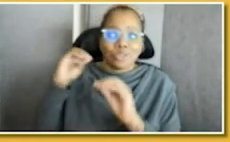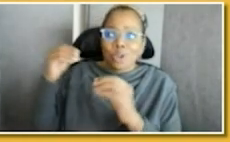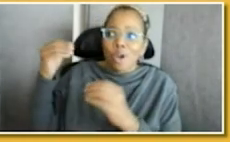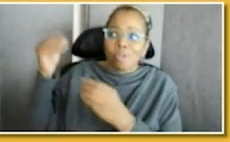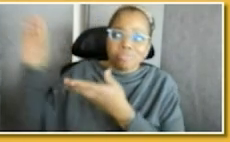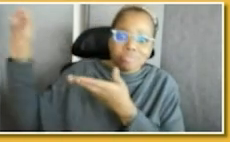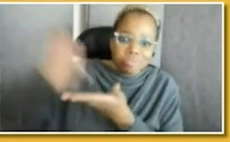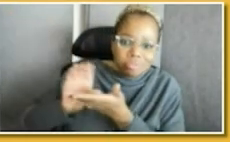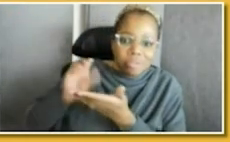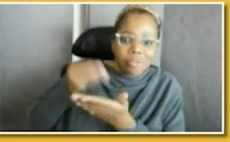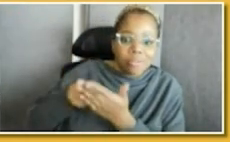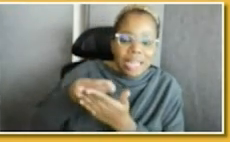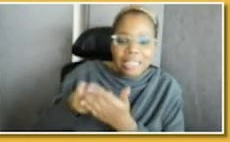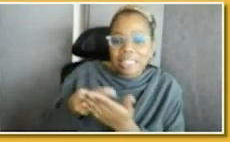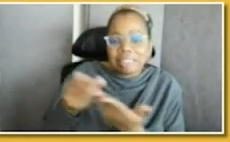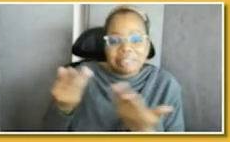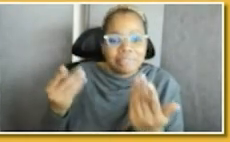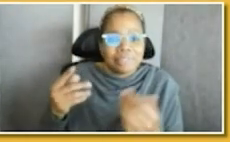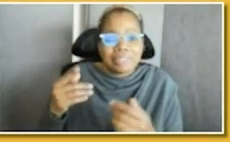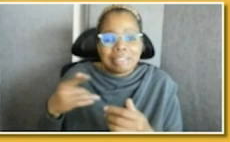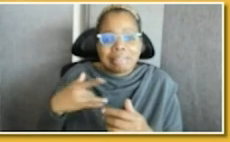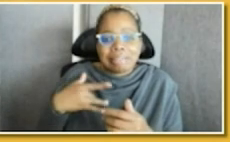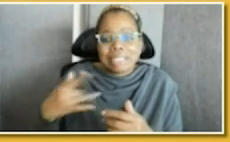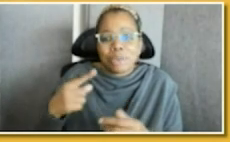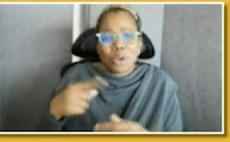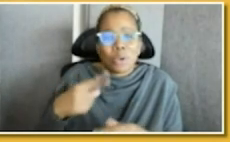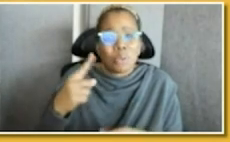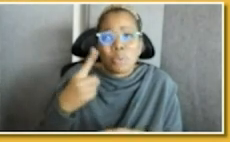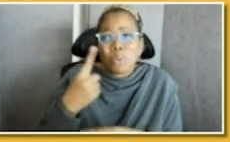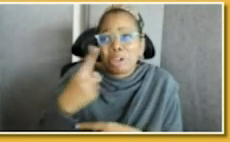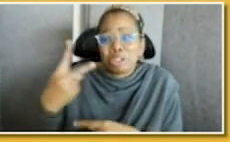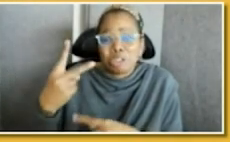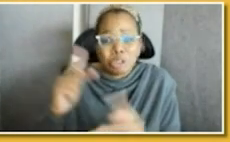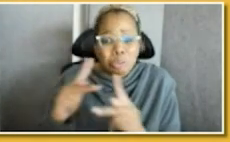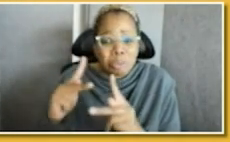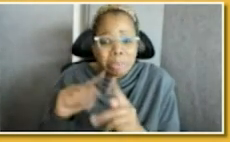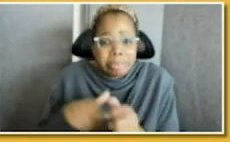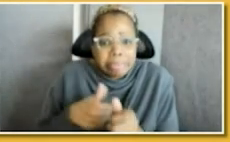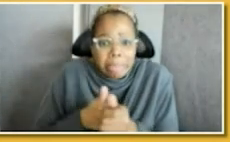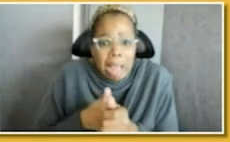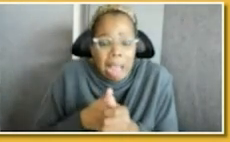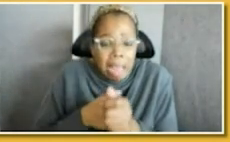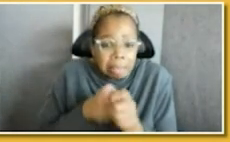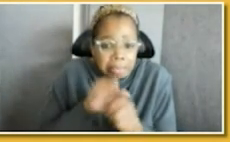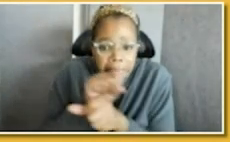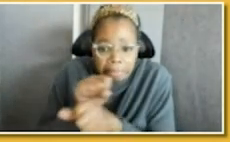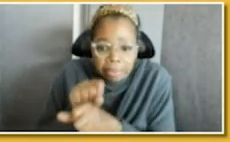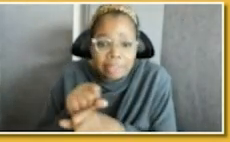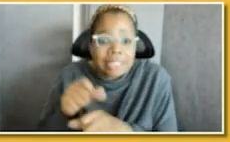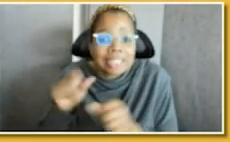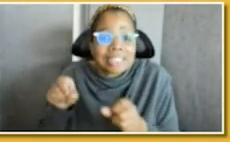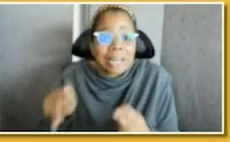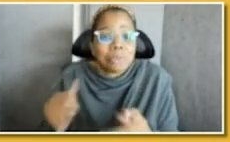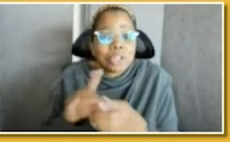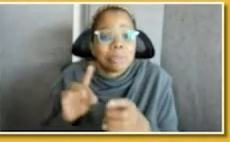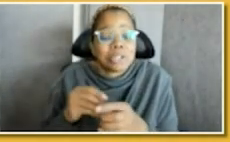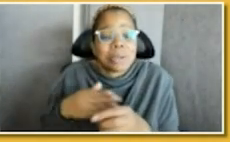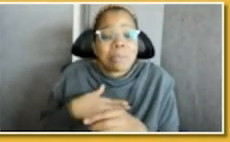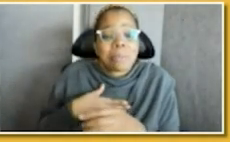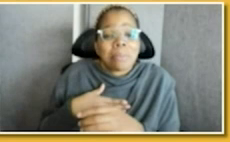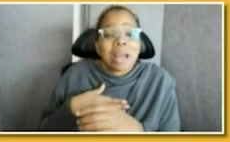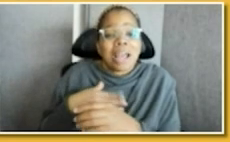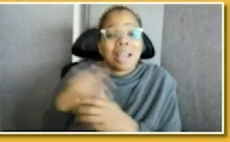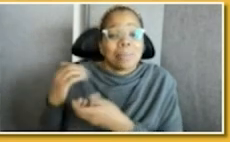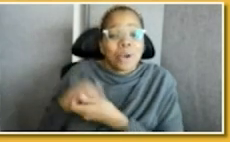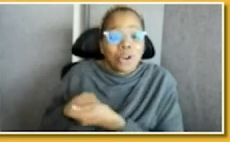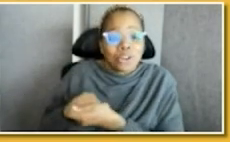only, you know, one or two people behind them, and, you know, opportunity for me to mention my filmmaking partner and my